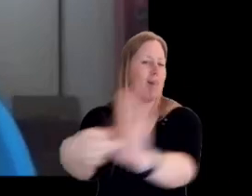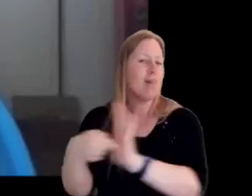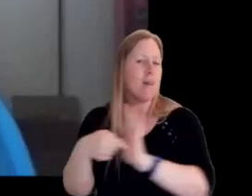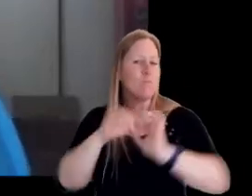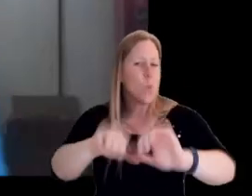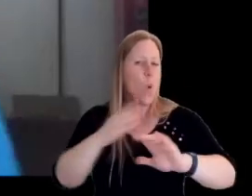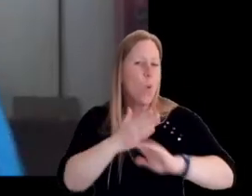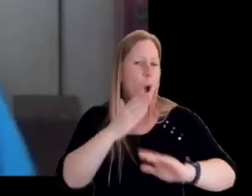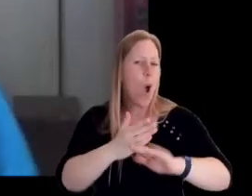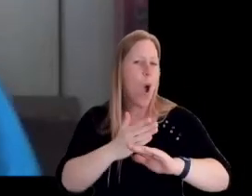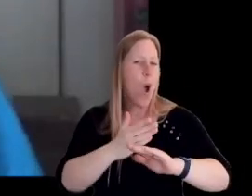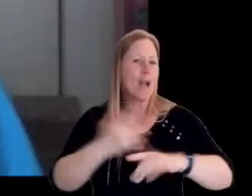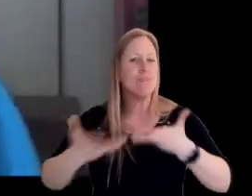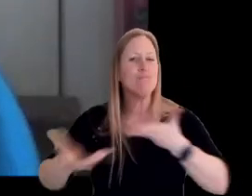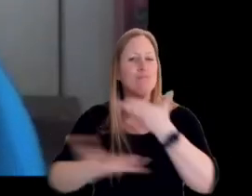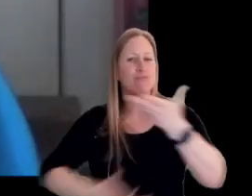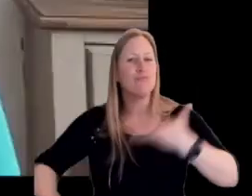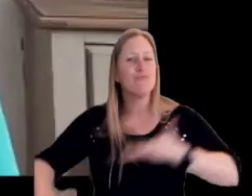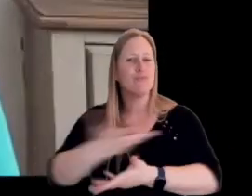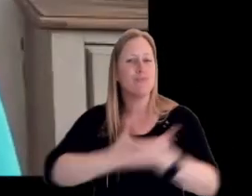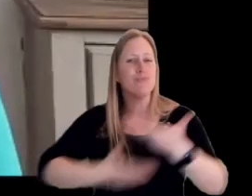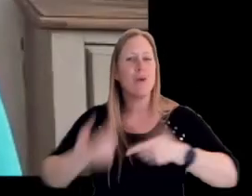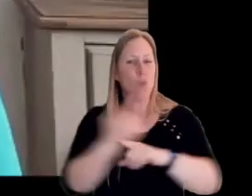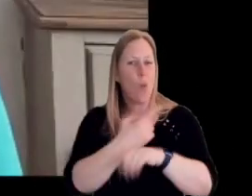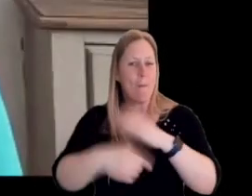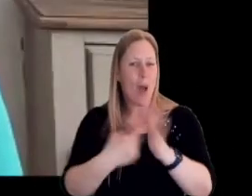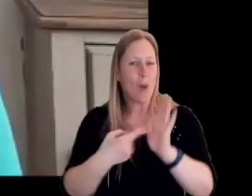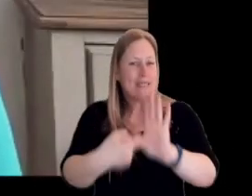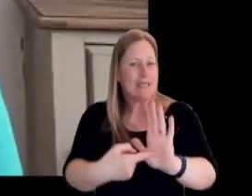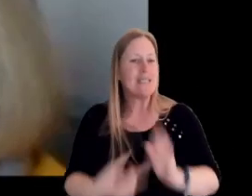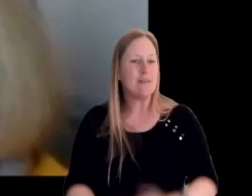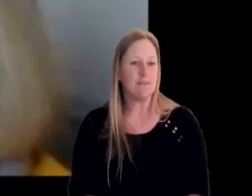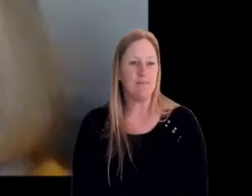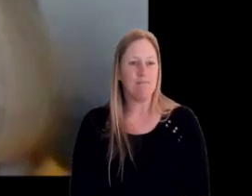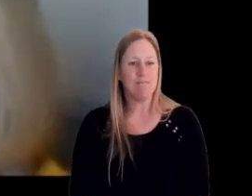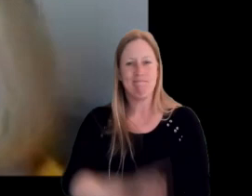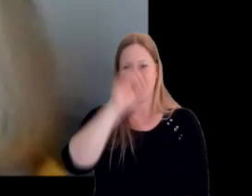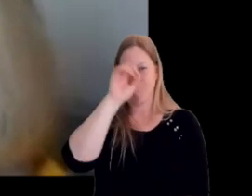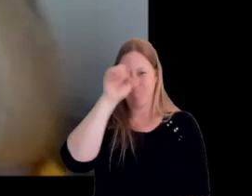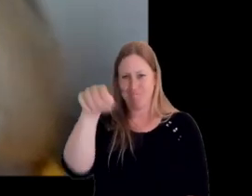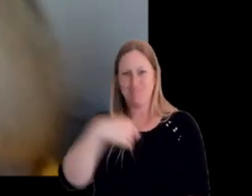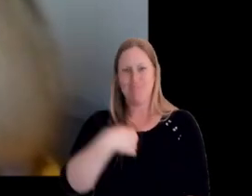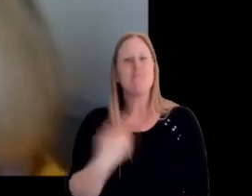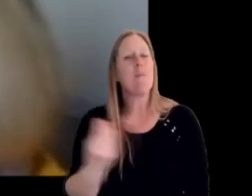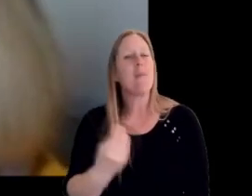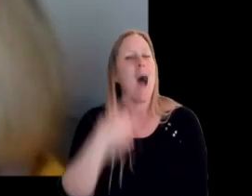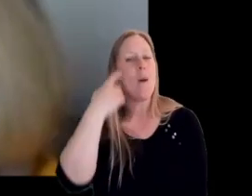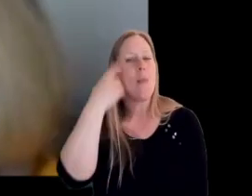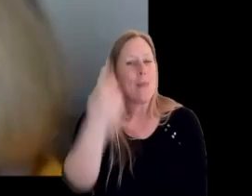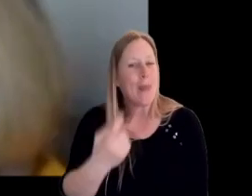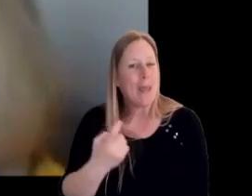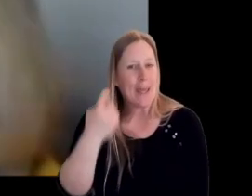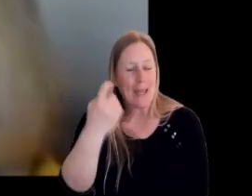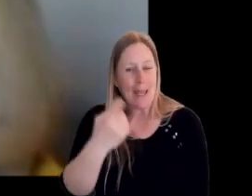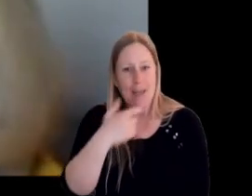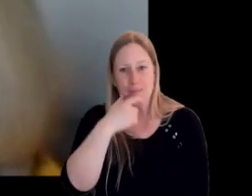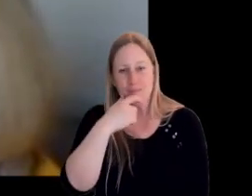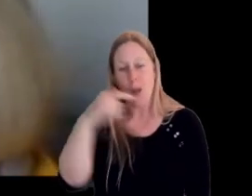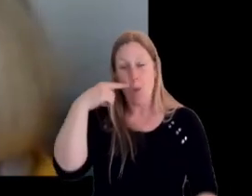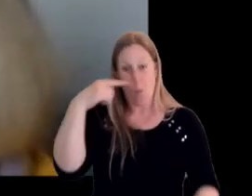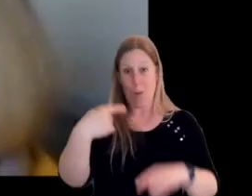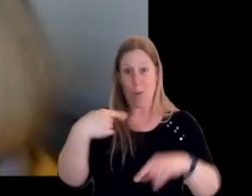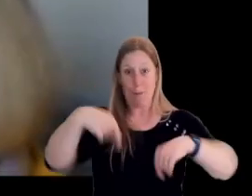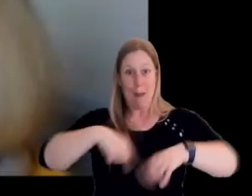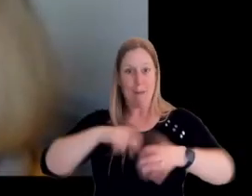it. So yes, thank you. I just wanted to say, one of the things I was thinking when I was thinking about doing